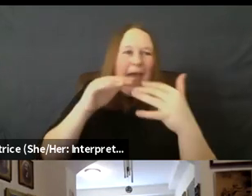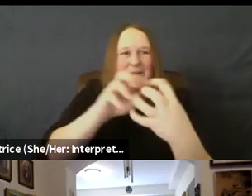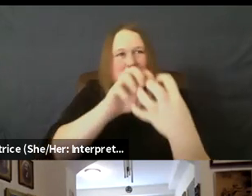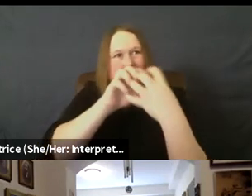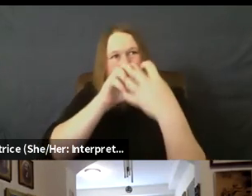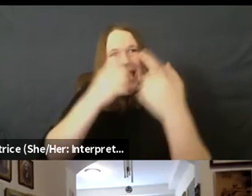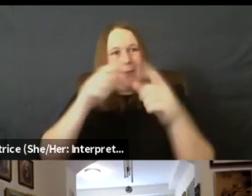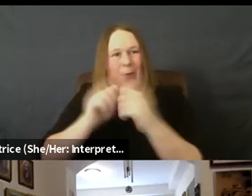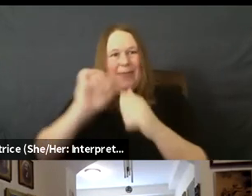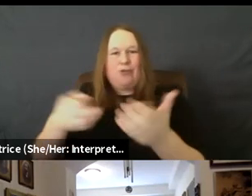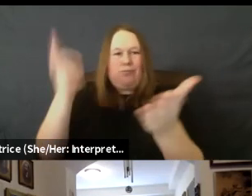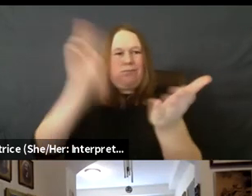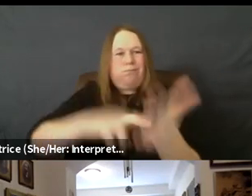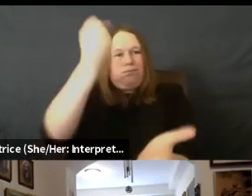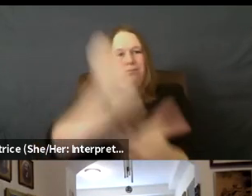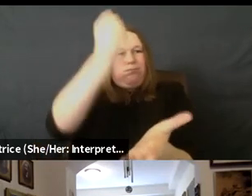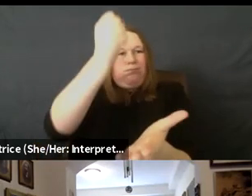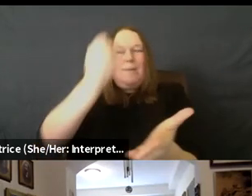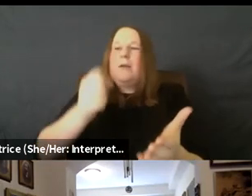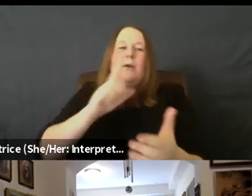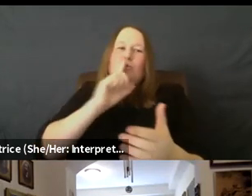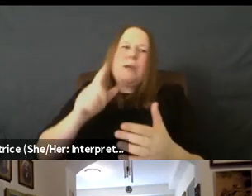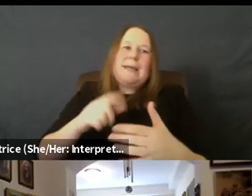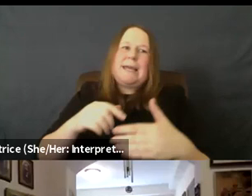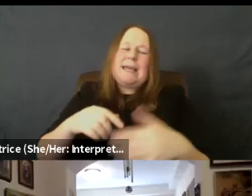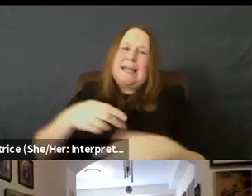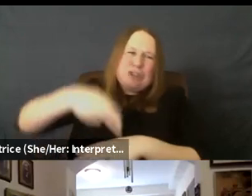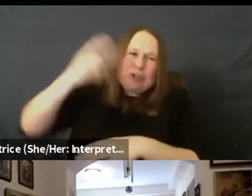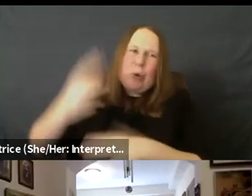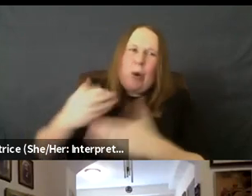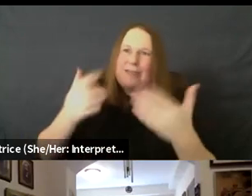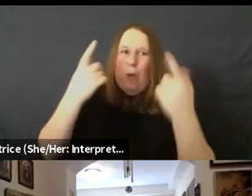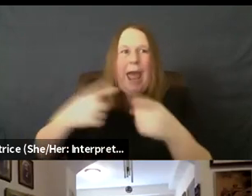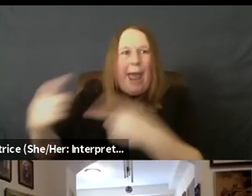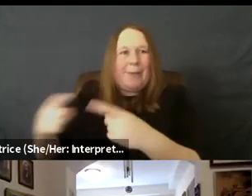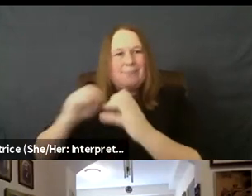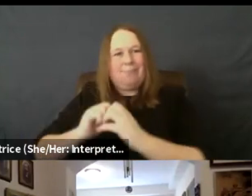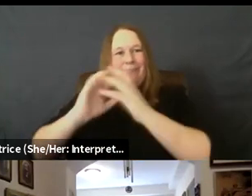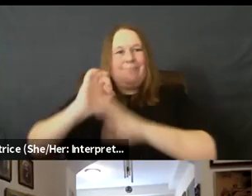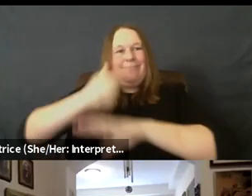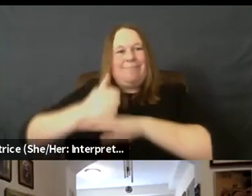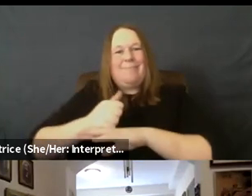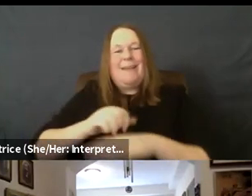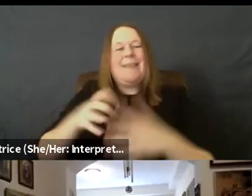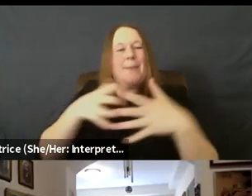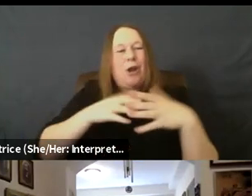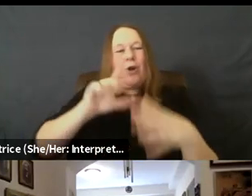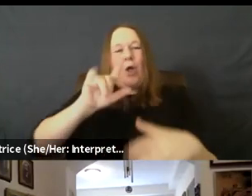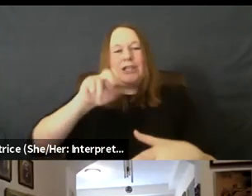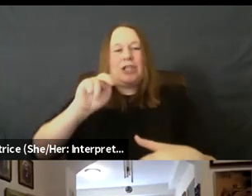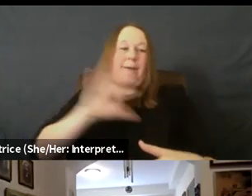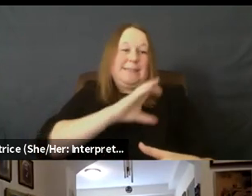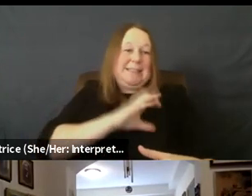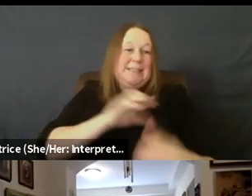those regulations signed, you know, there were very monumental things that were happening. The establishment of the American Coalition of Citizens